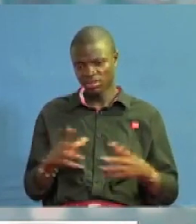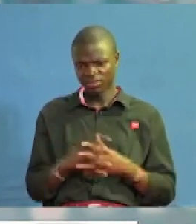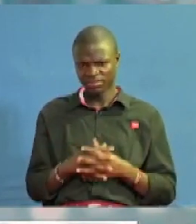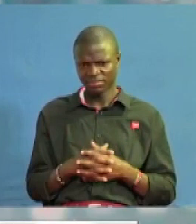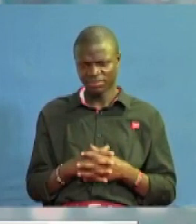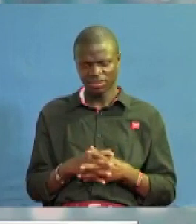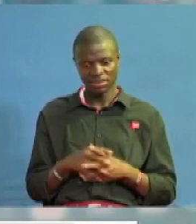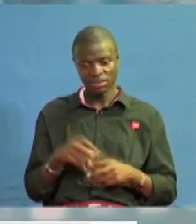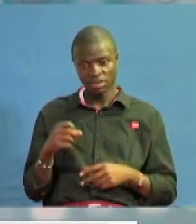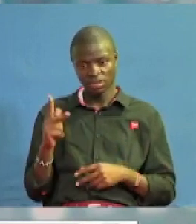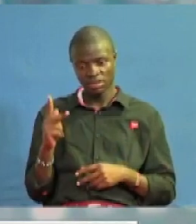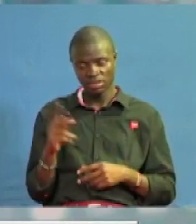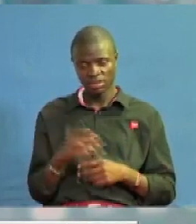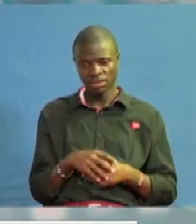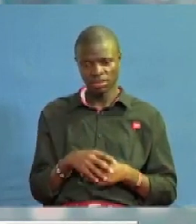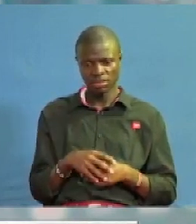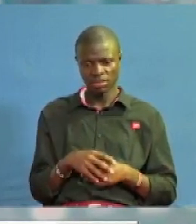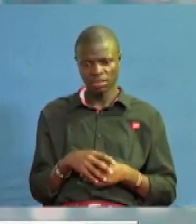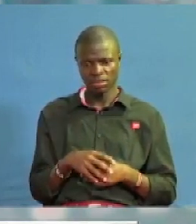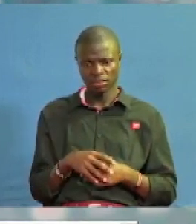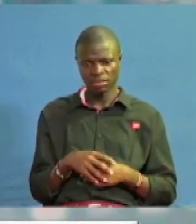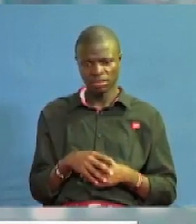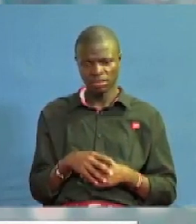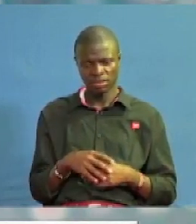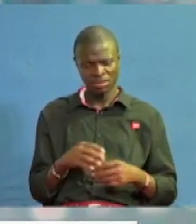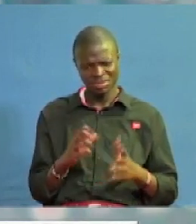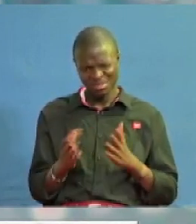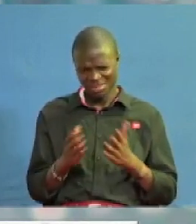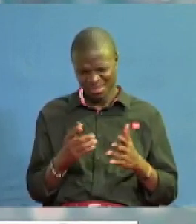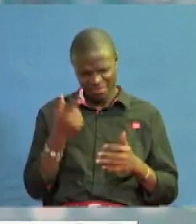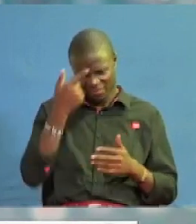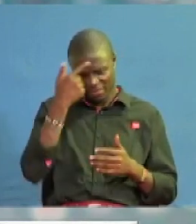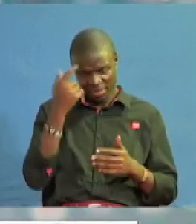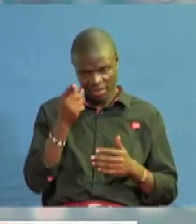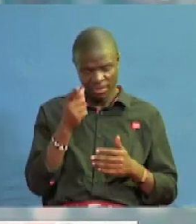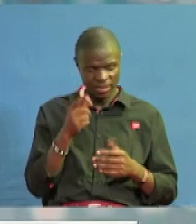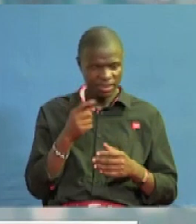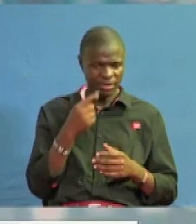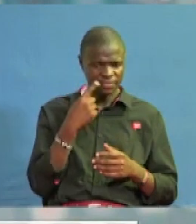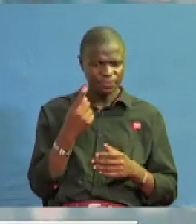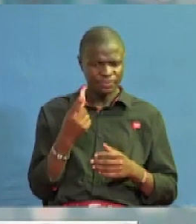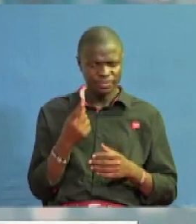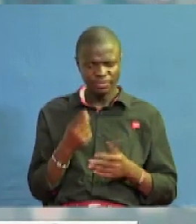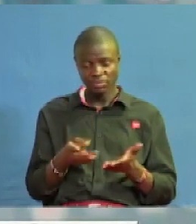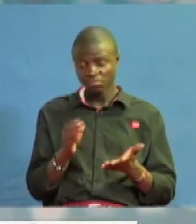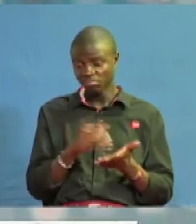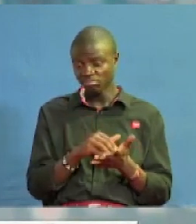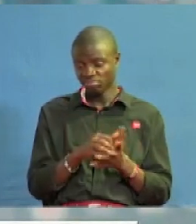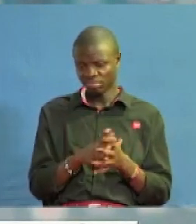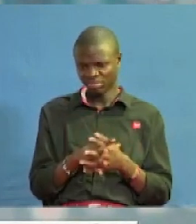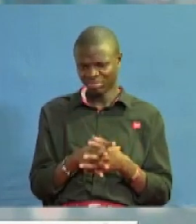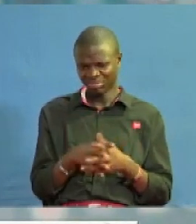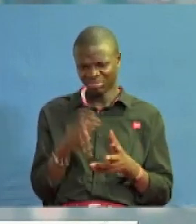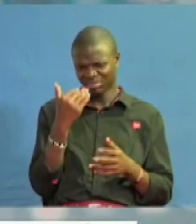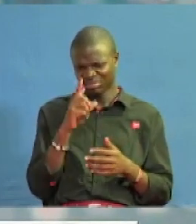to save? Okay? So that saving does not become boring. Okay, now, because we're talking about investments, again, why are you